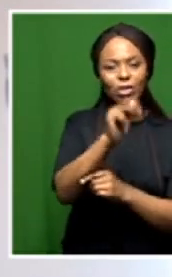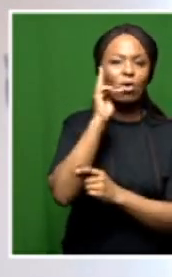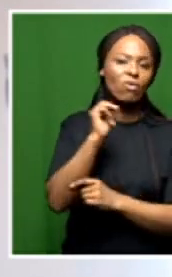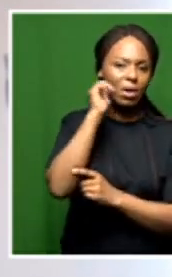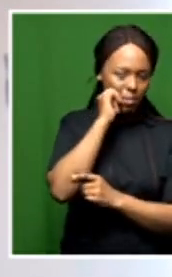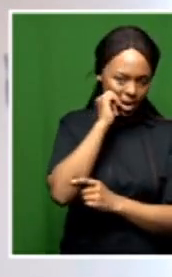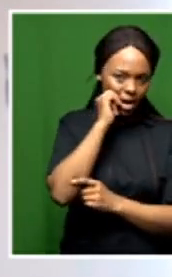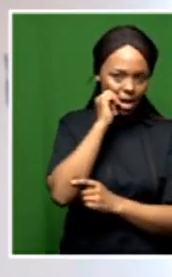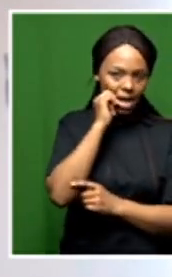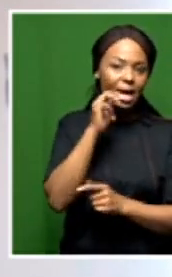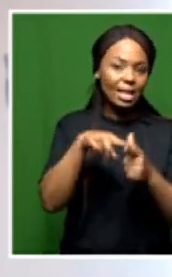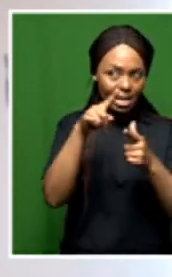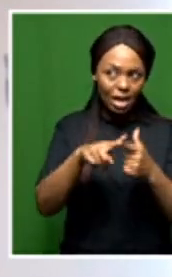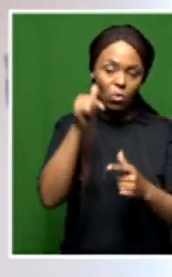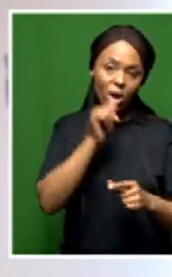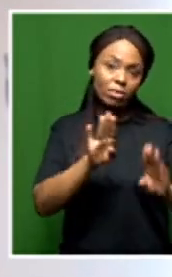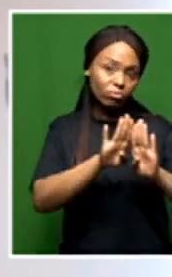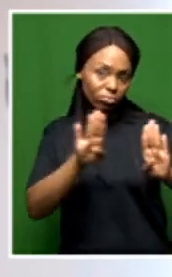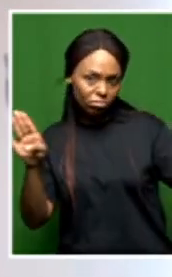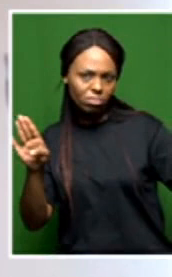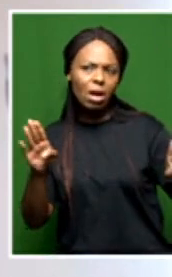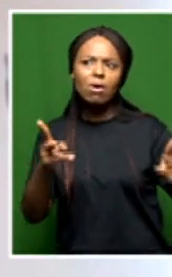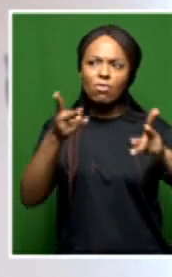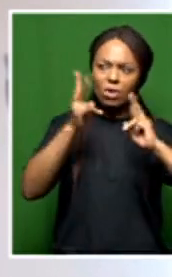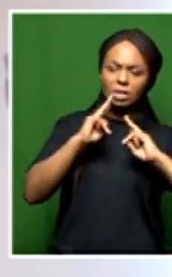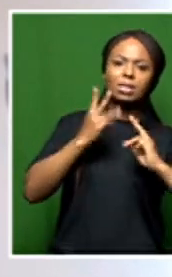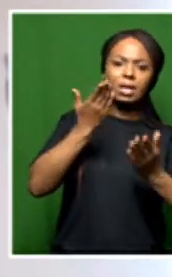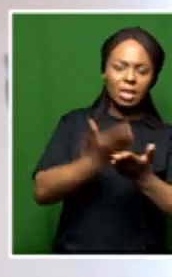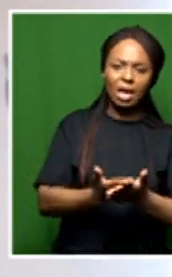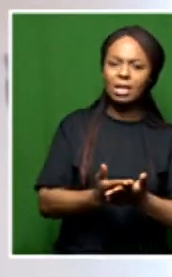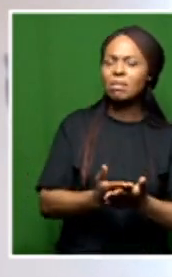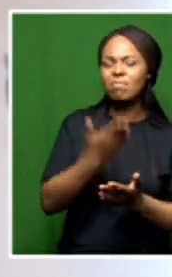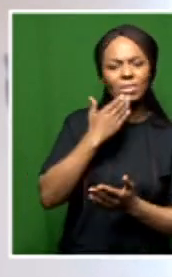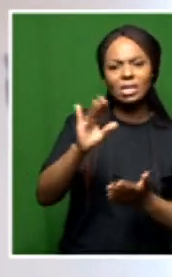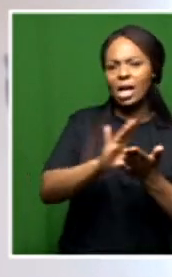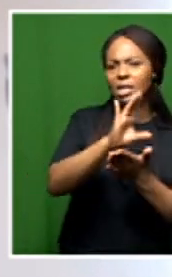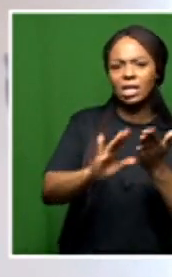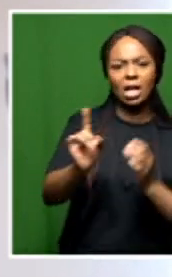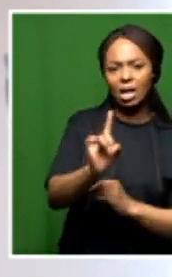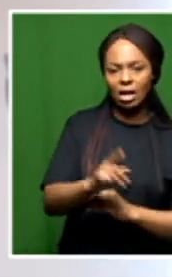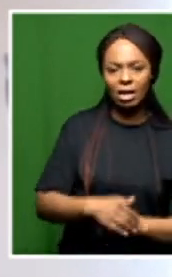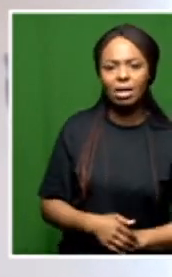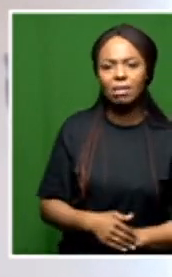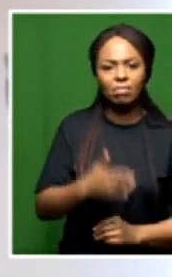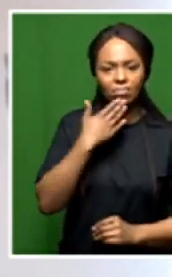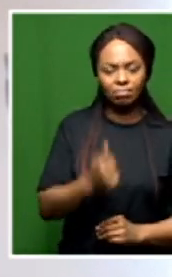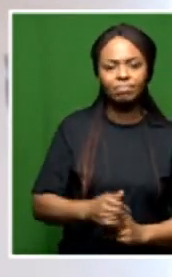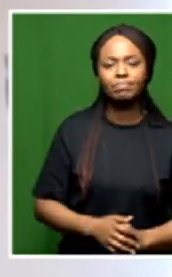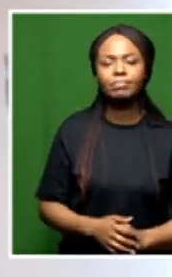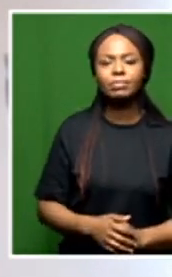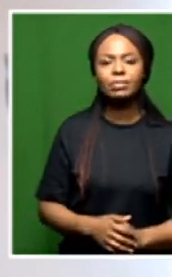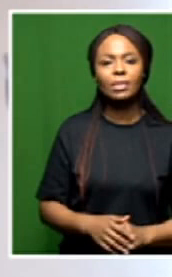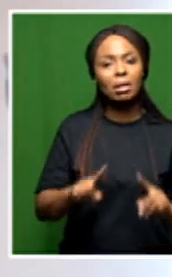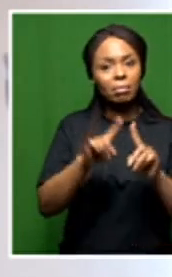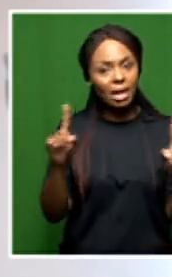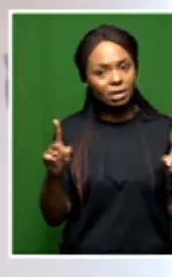we also encourage our guests to opt for cancellation and refund as a last resort. But in the